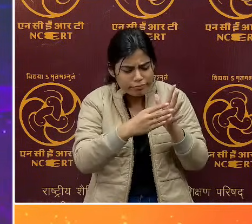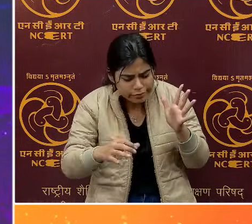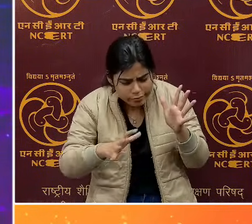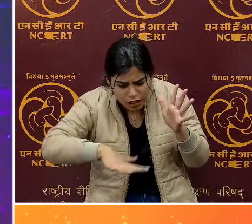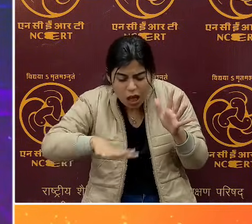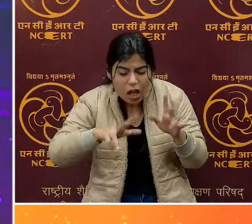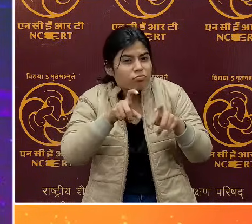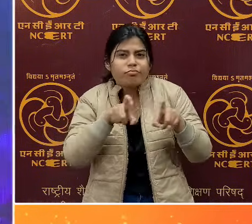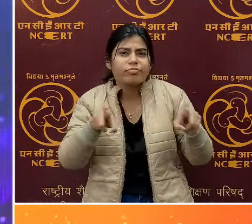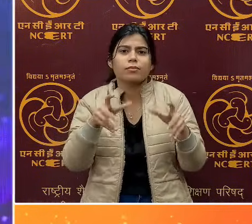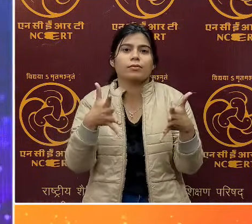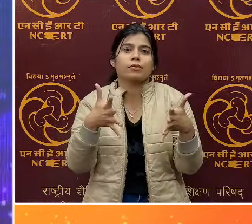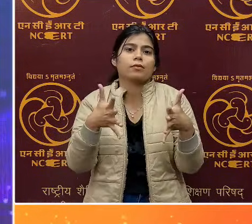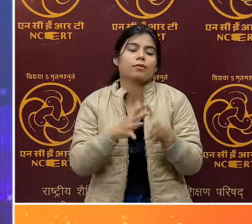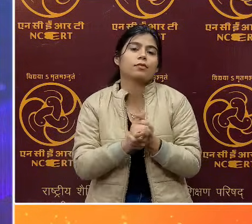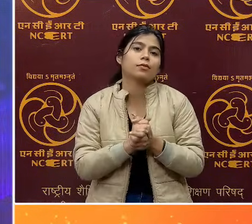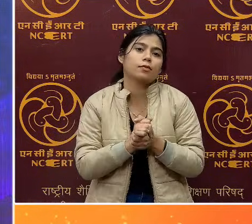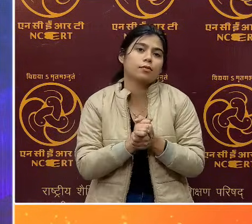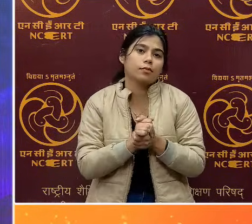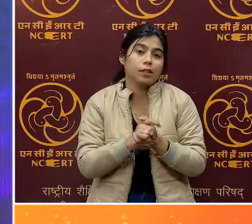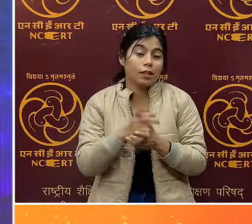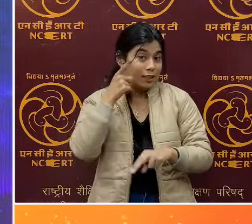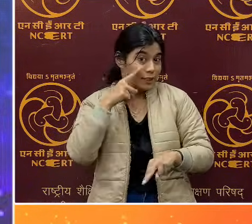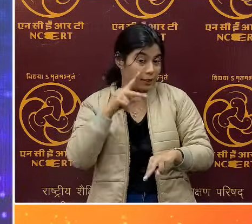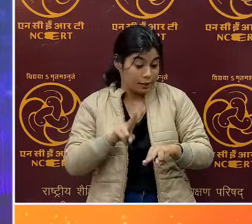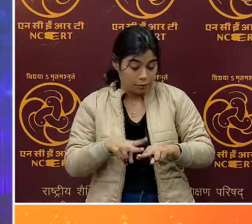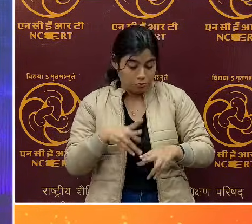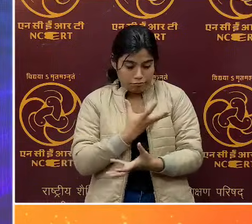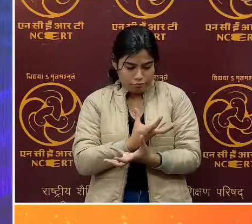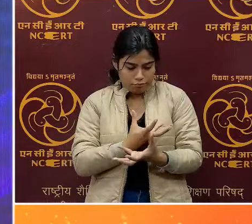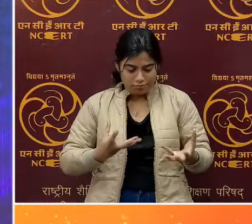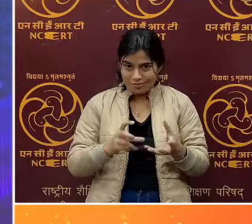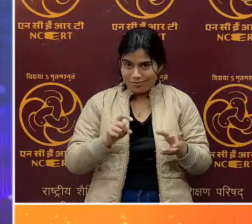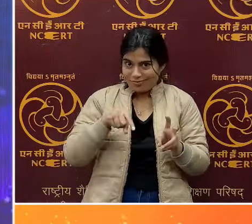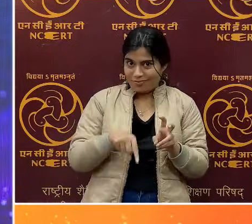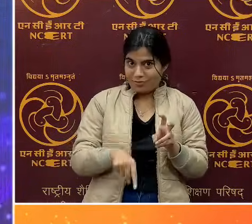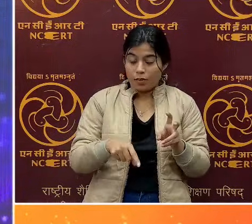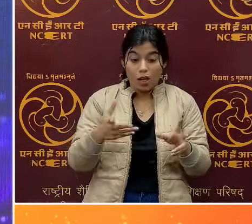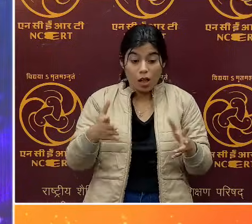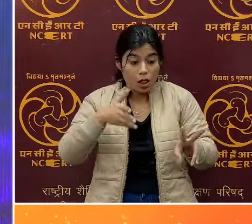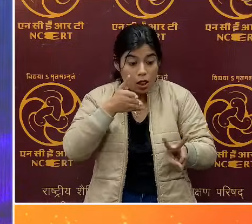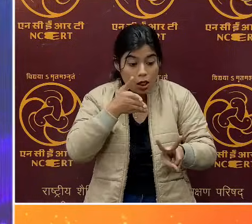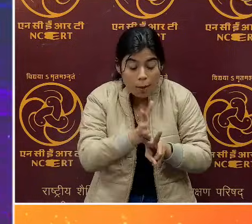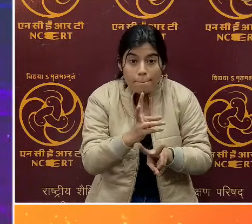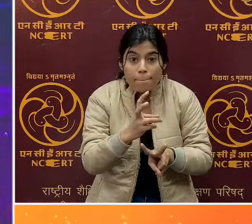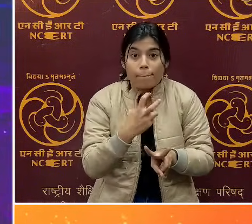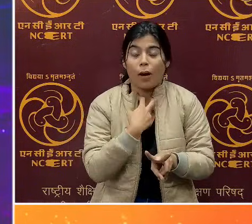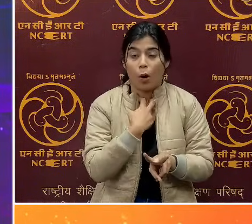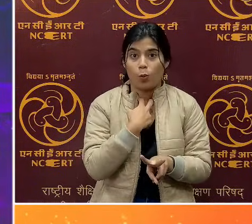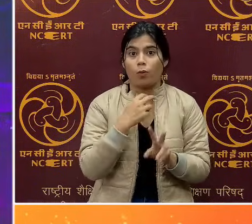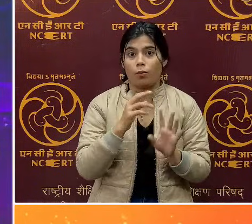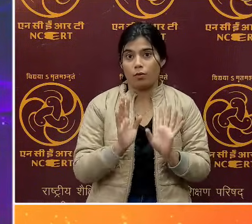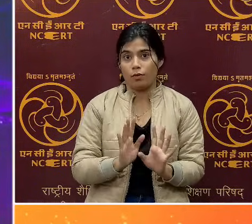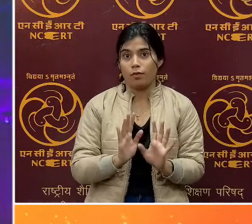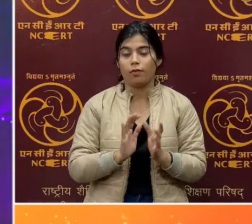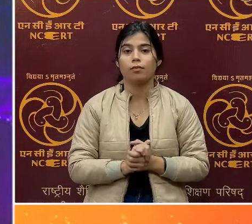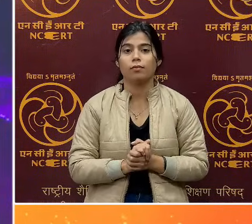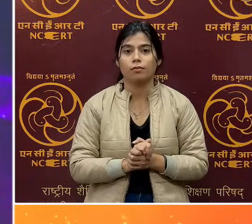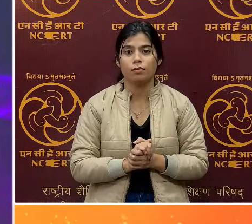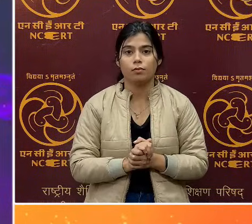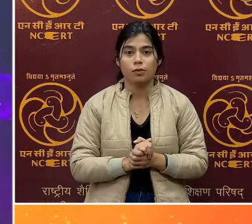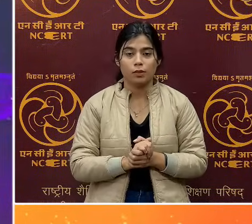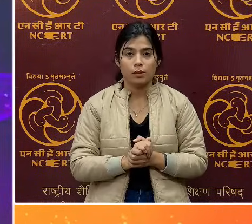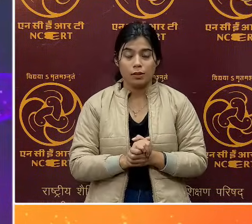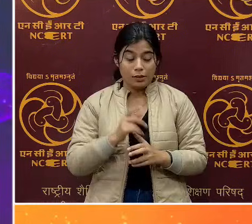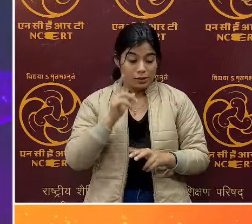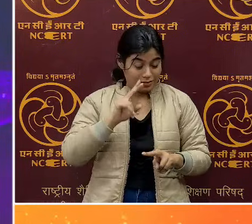shadow. But when the object is opaque, so it completely blocks the path Yes, of the right. light. Right? So if from